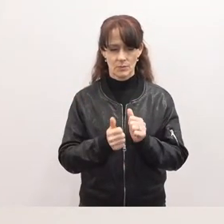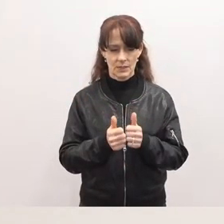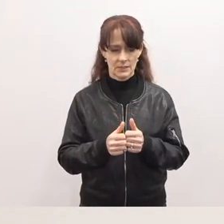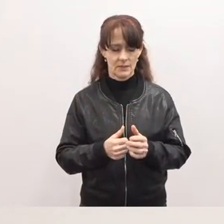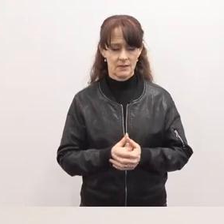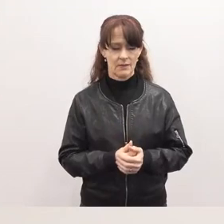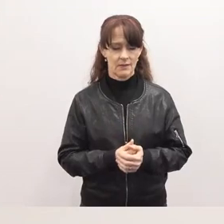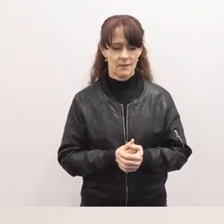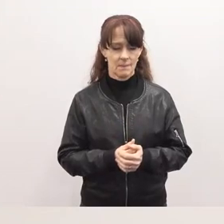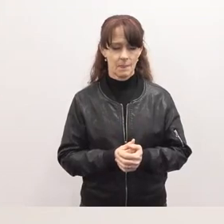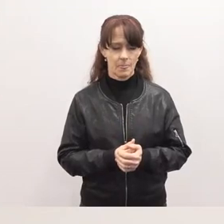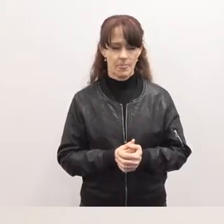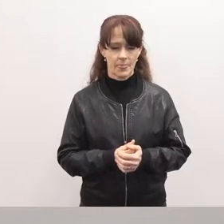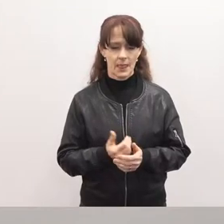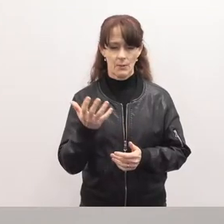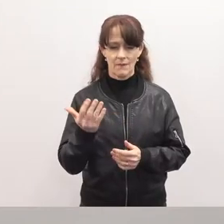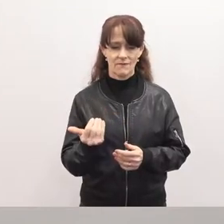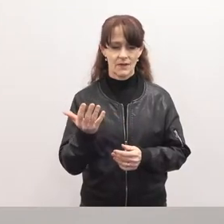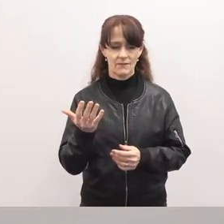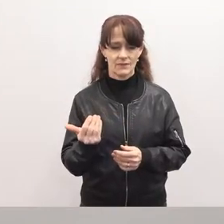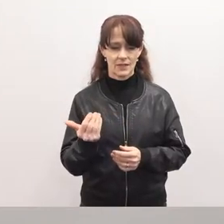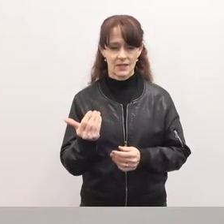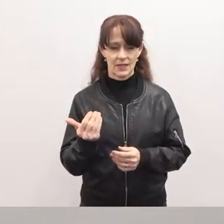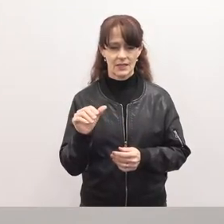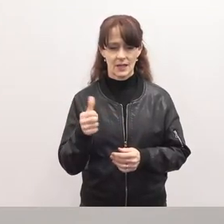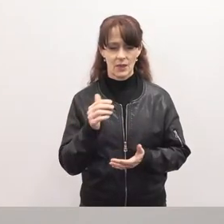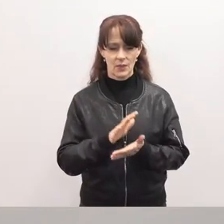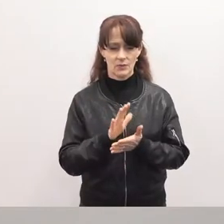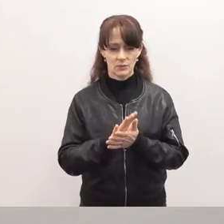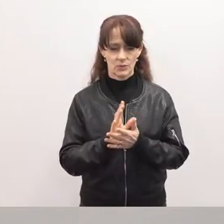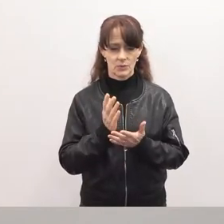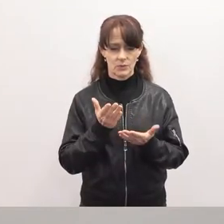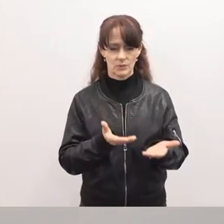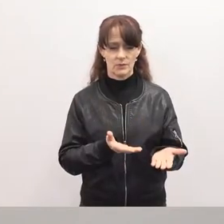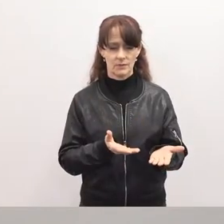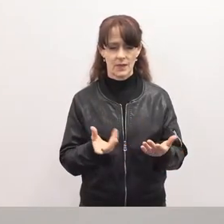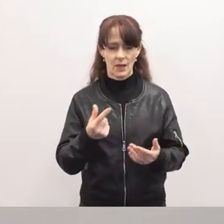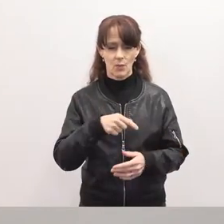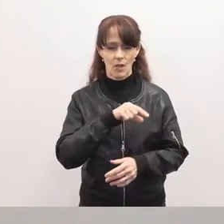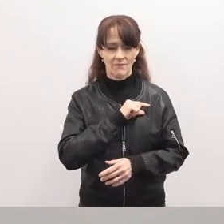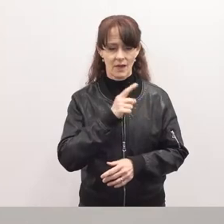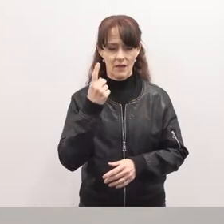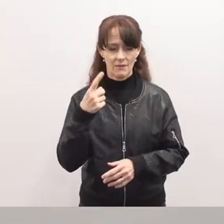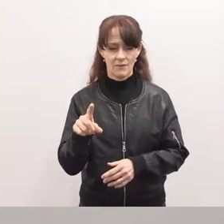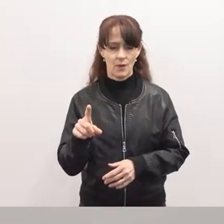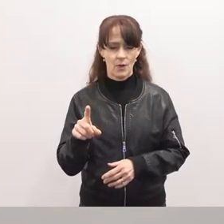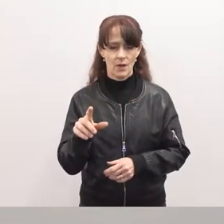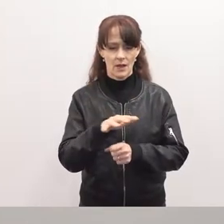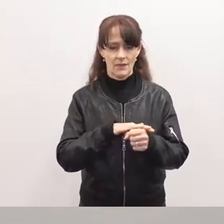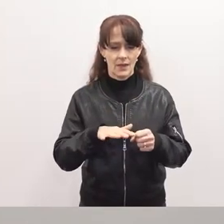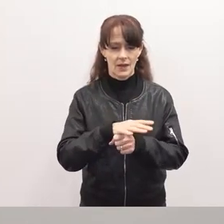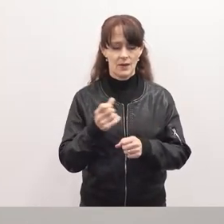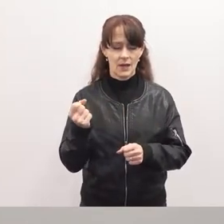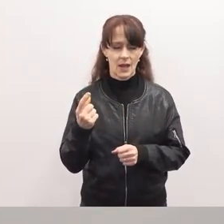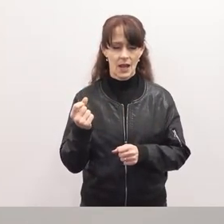and there were 15 other schools, and now they qualify for the Area